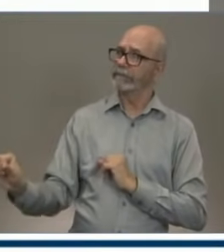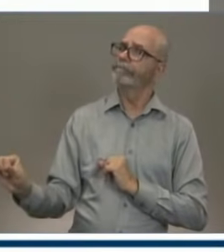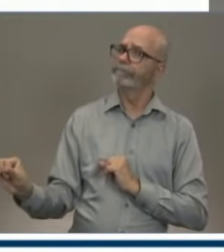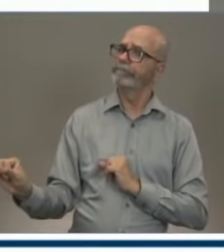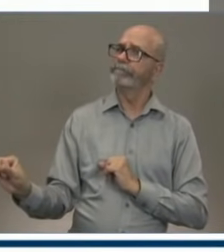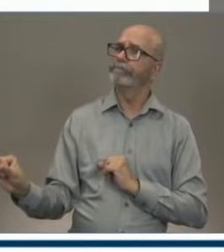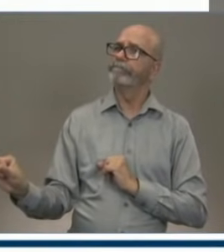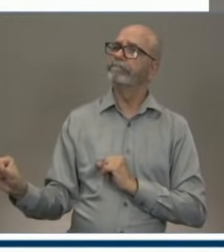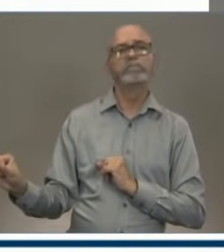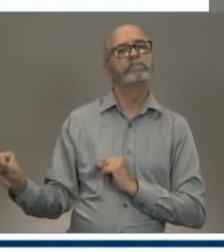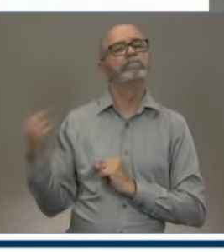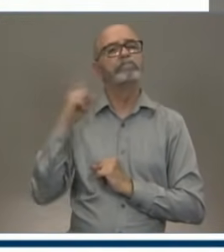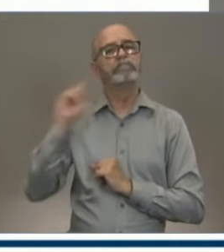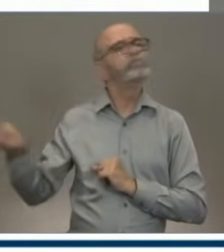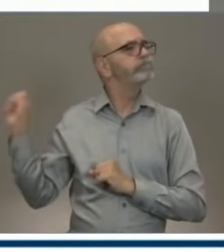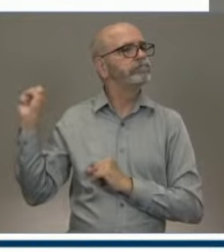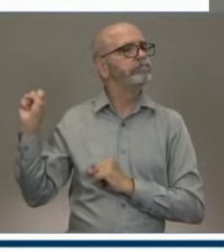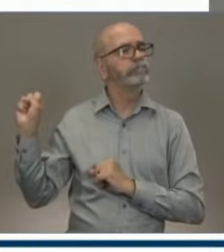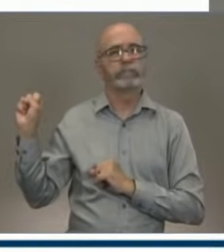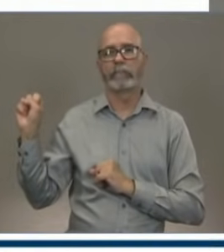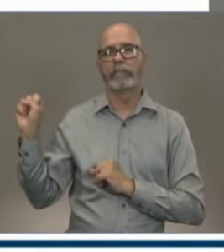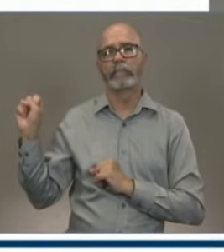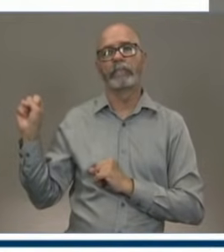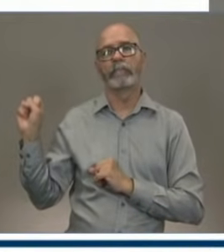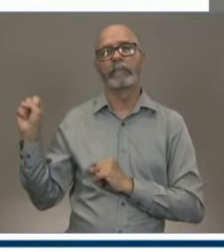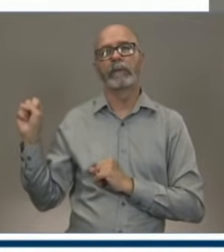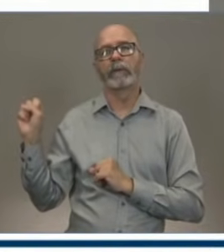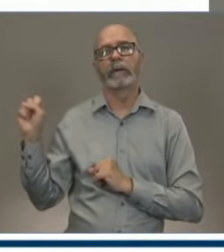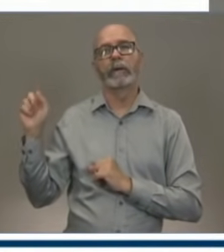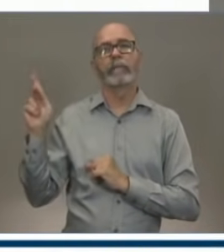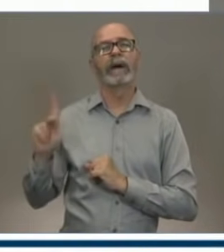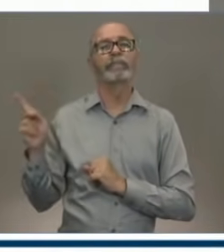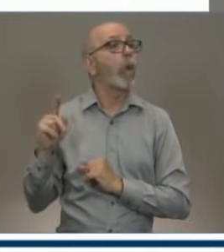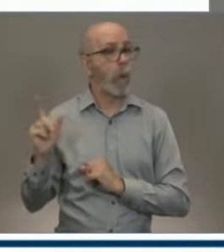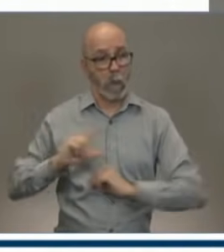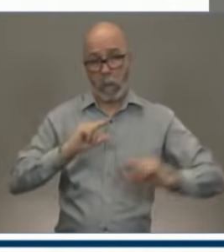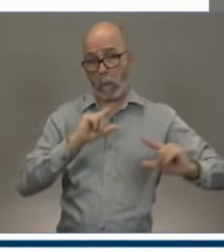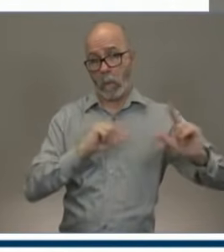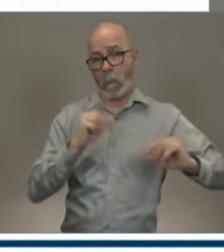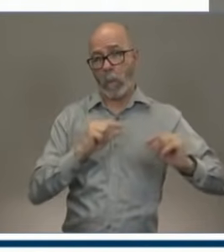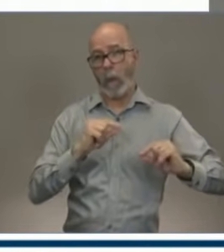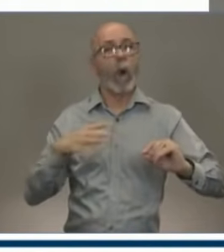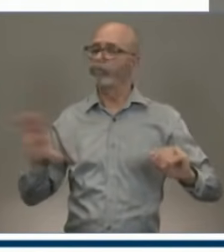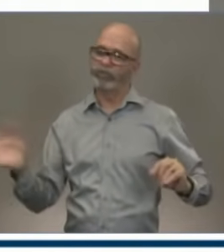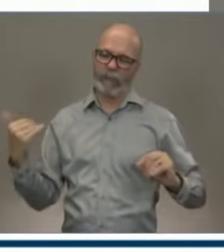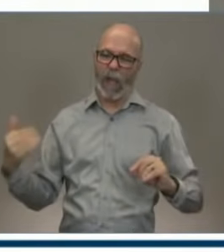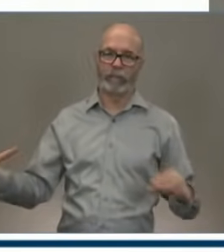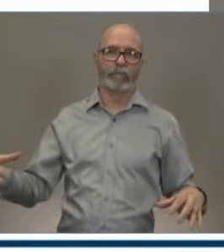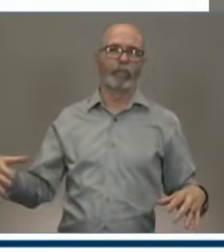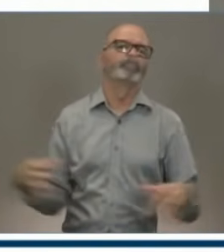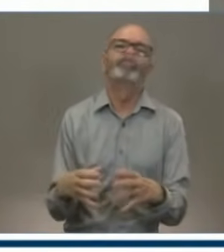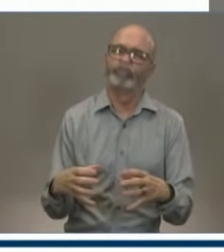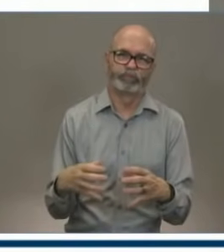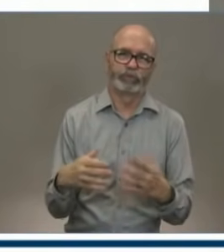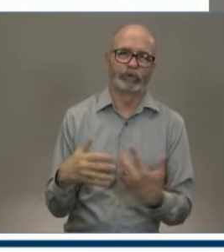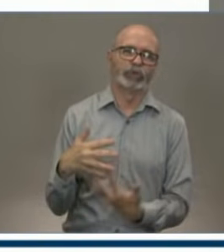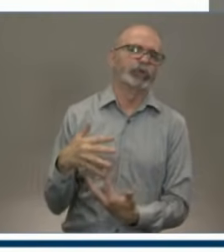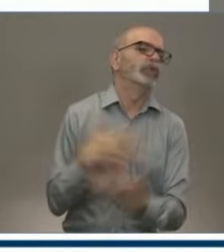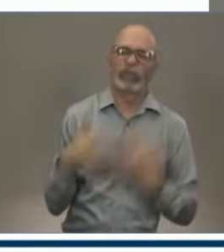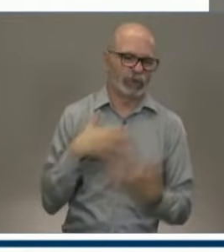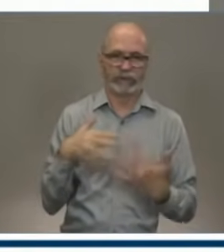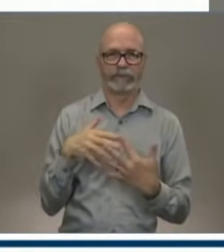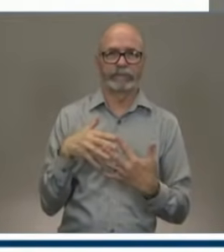that. People getting together outside of the restrictions that are for social